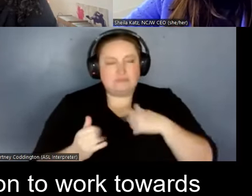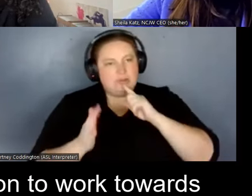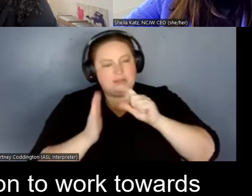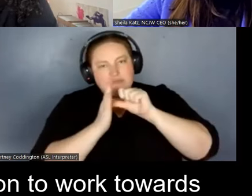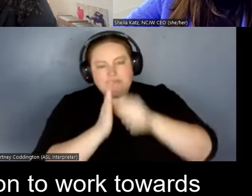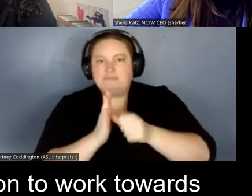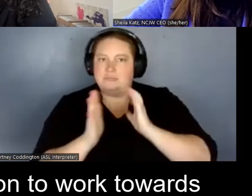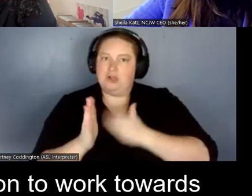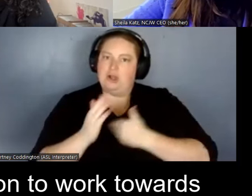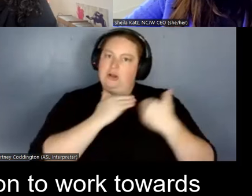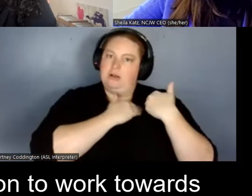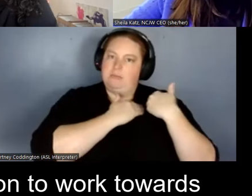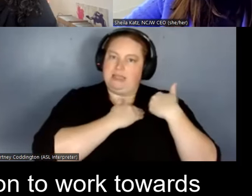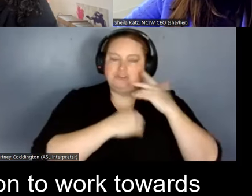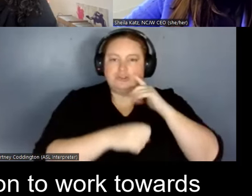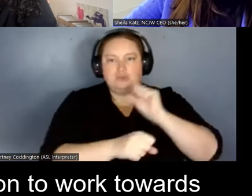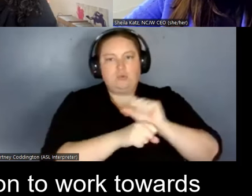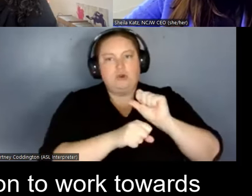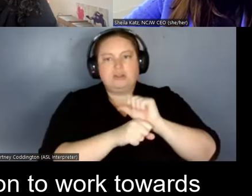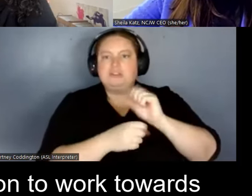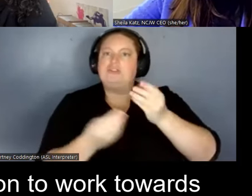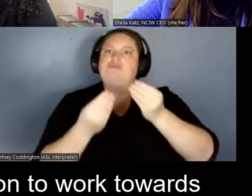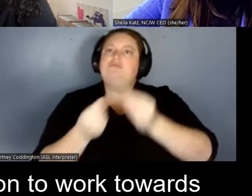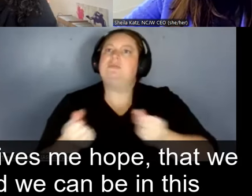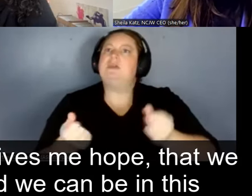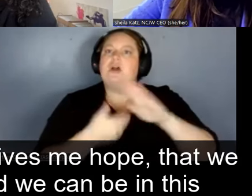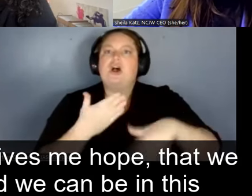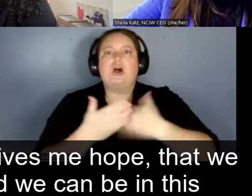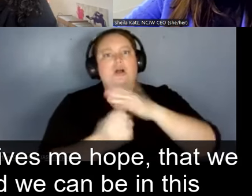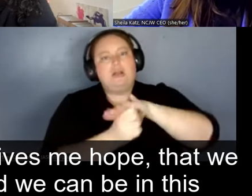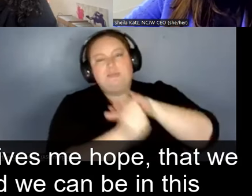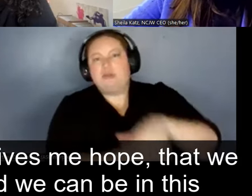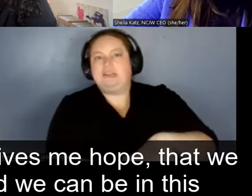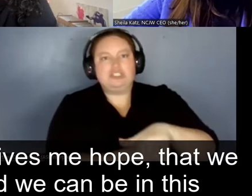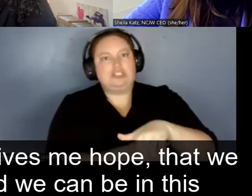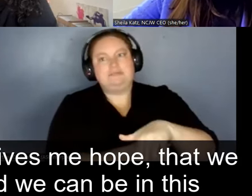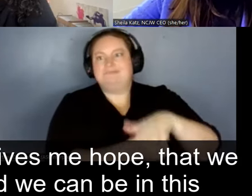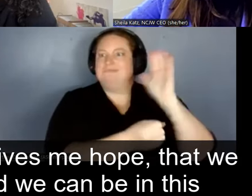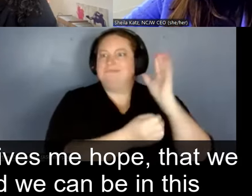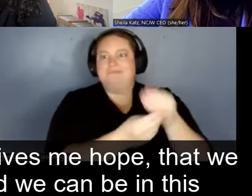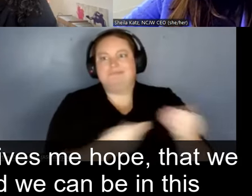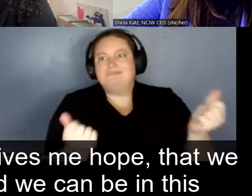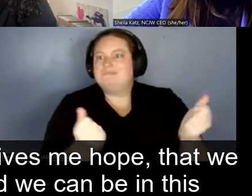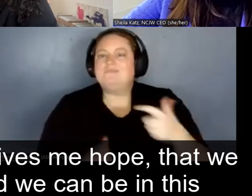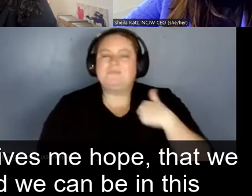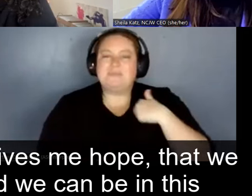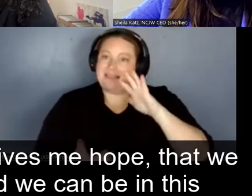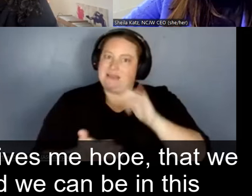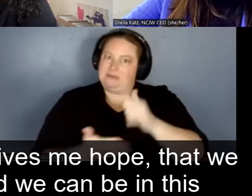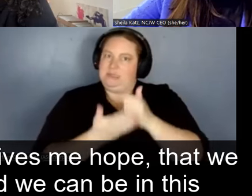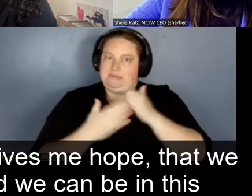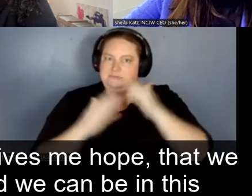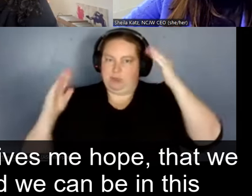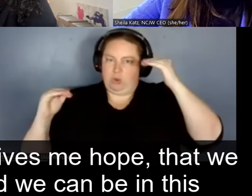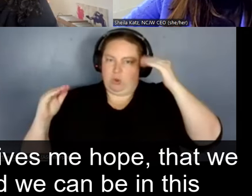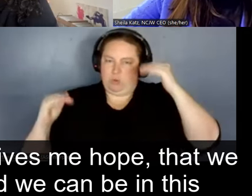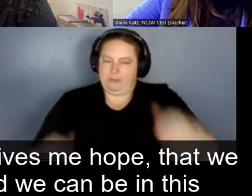work towards ending all oppression and solidarity with others. And that's really what gives me hope,